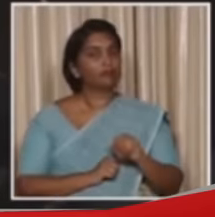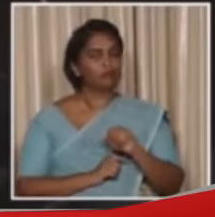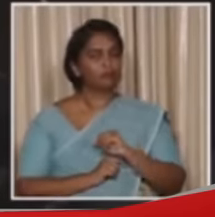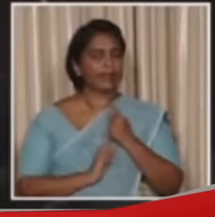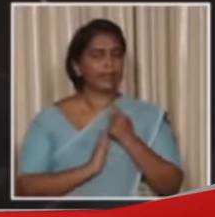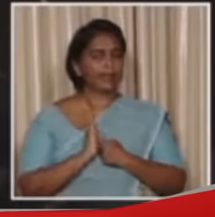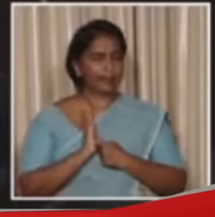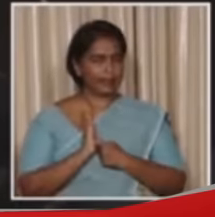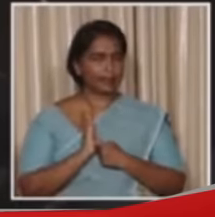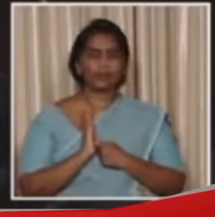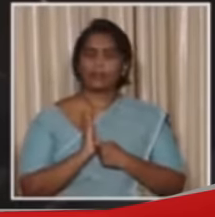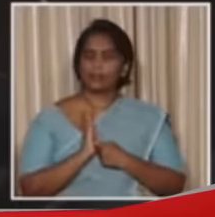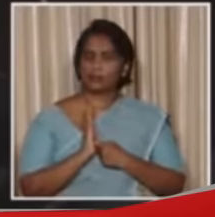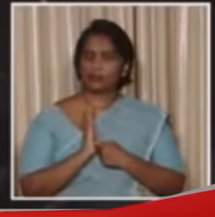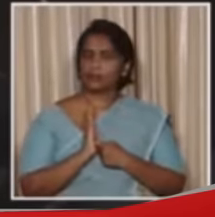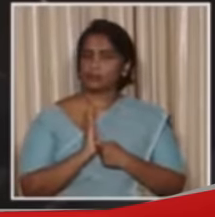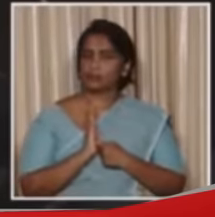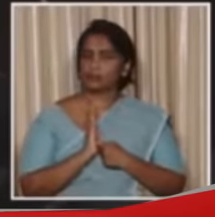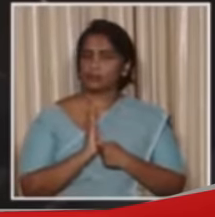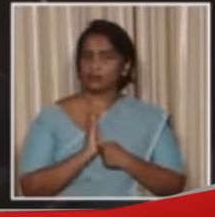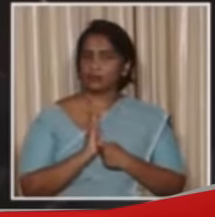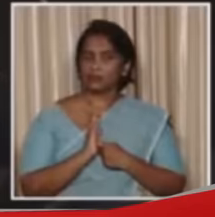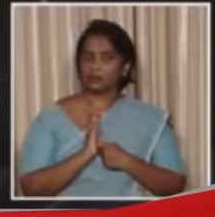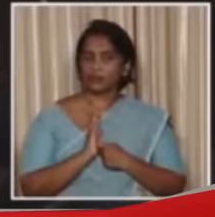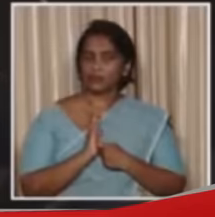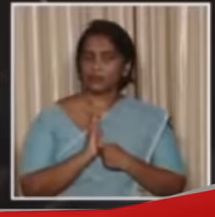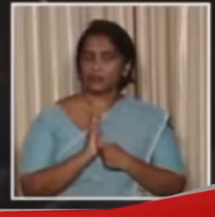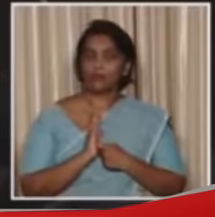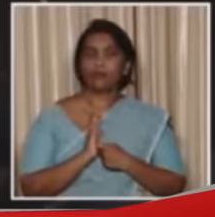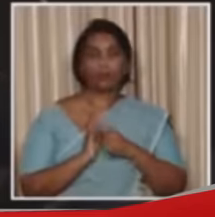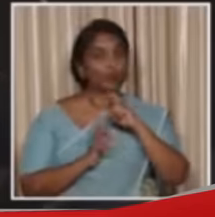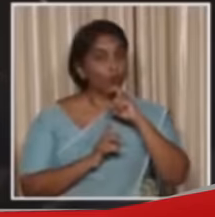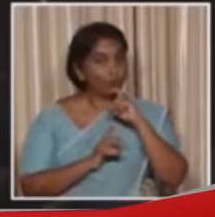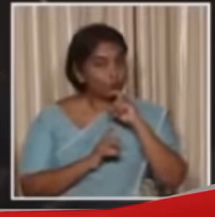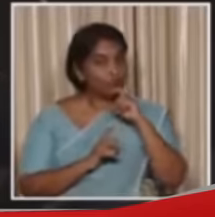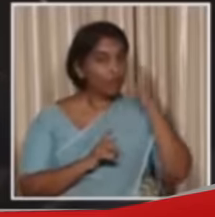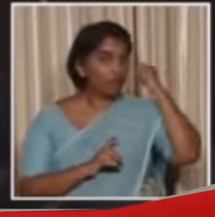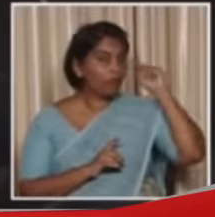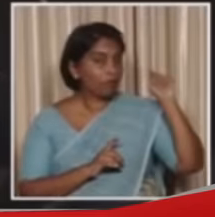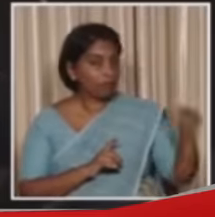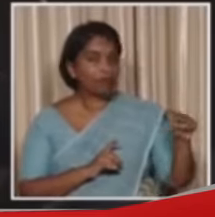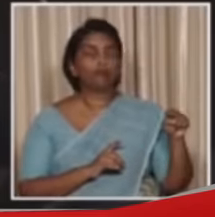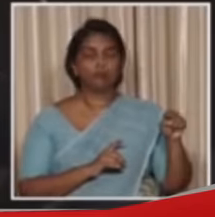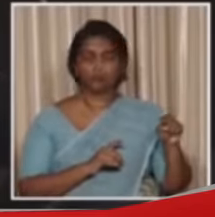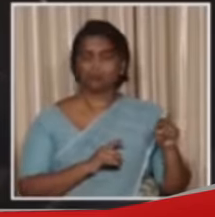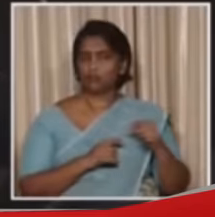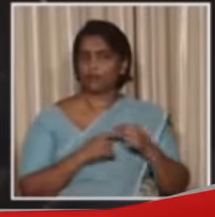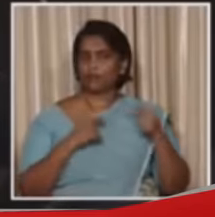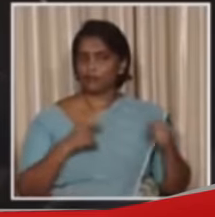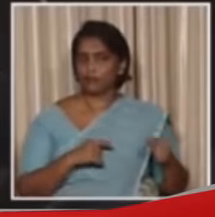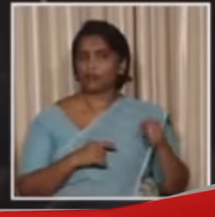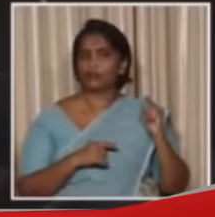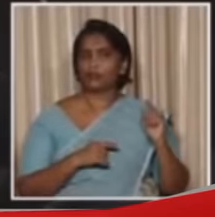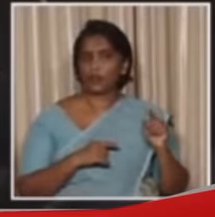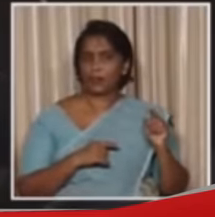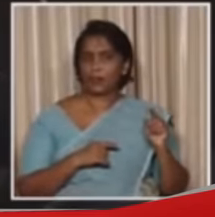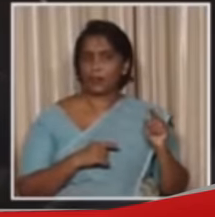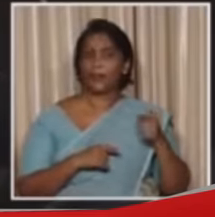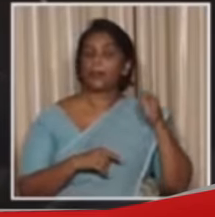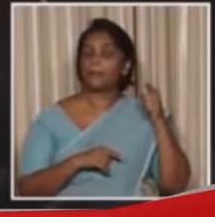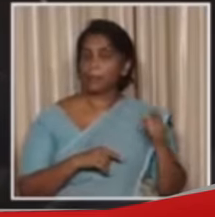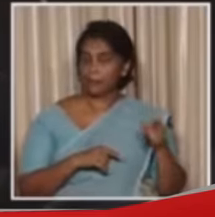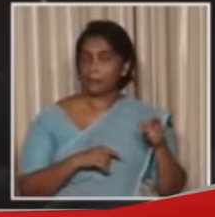anticipation of the resistance that is definitely going to emerge as a result of the failure of their